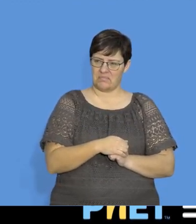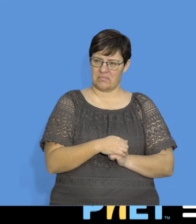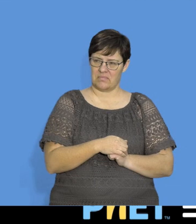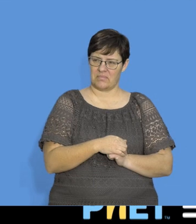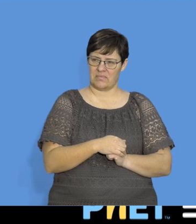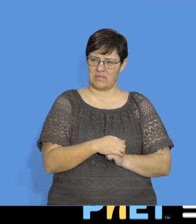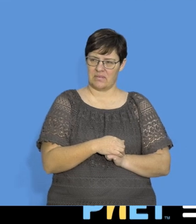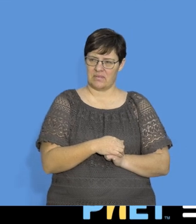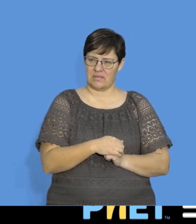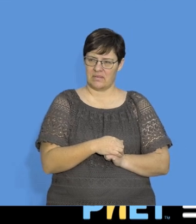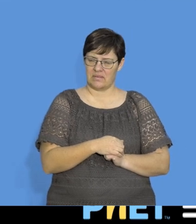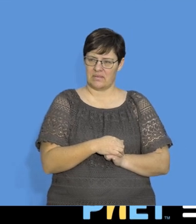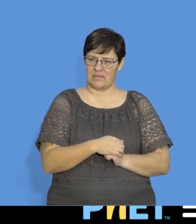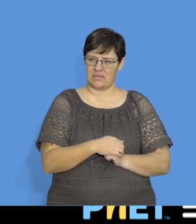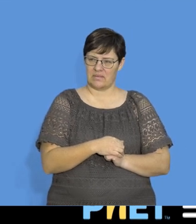0.99,